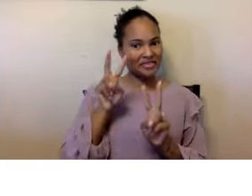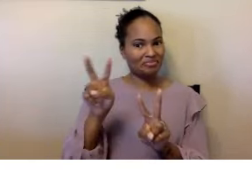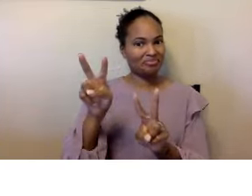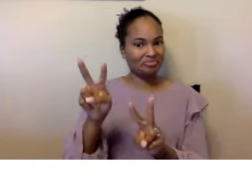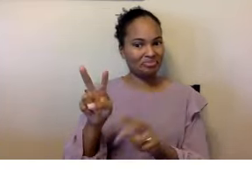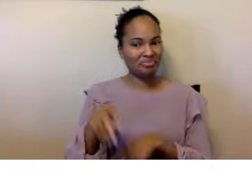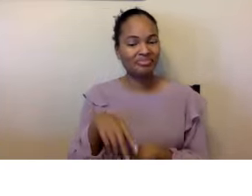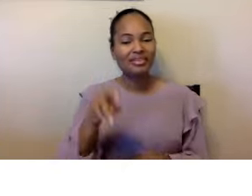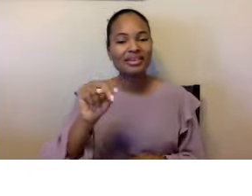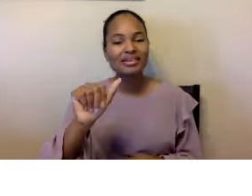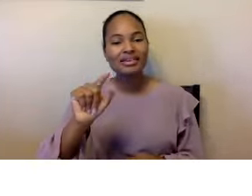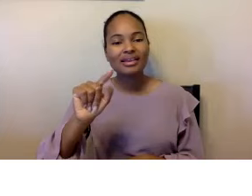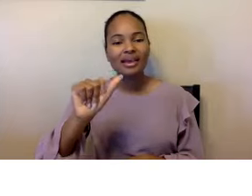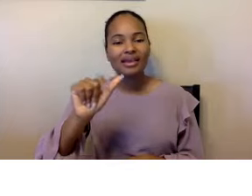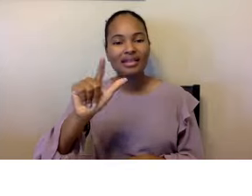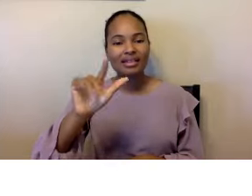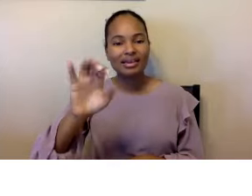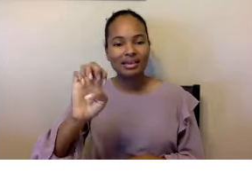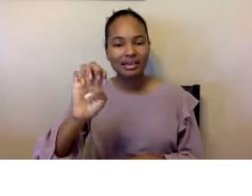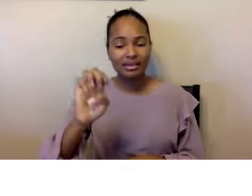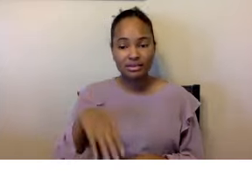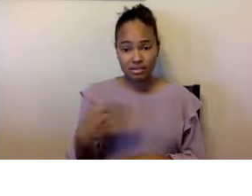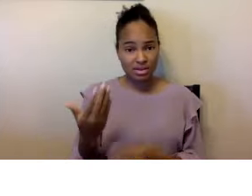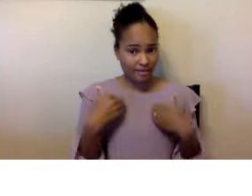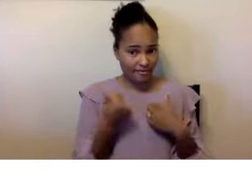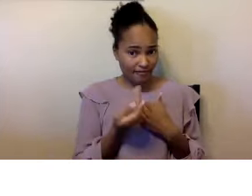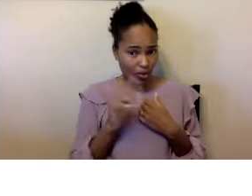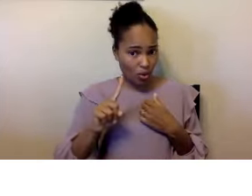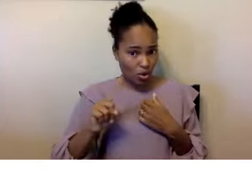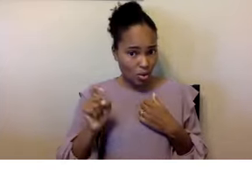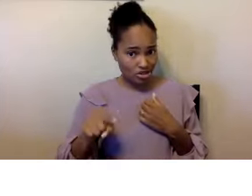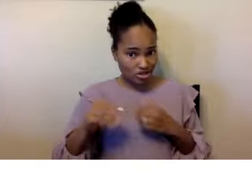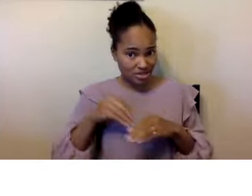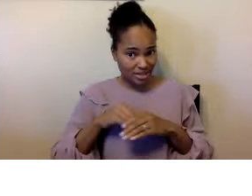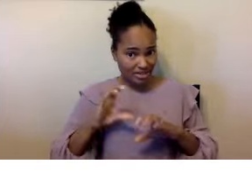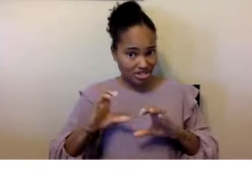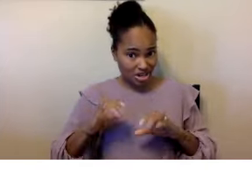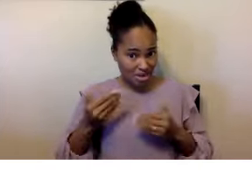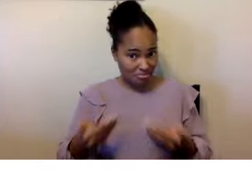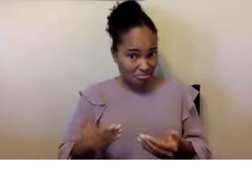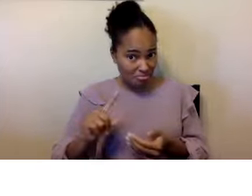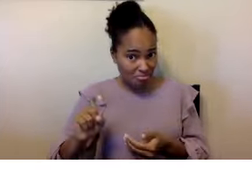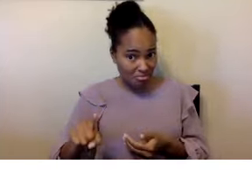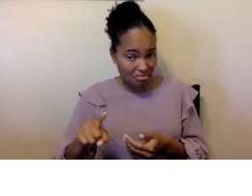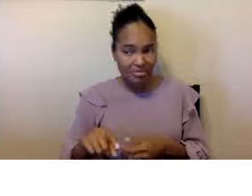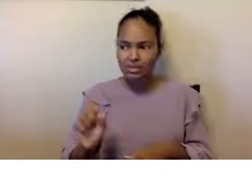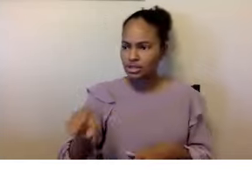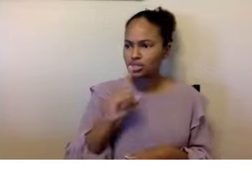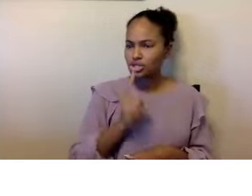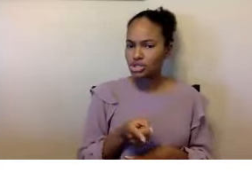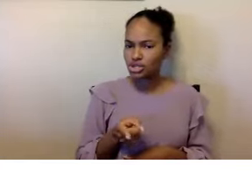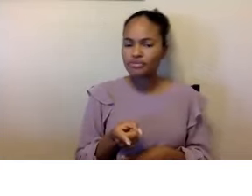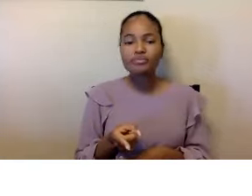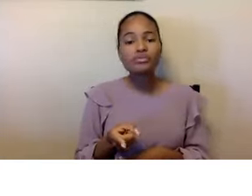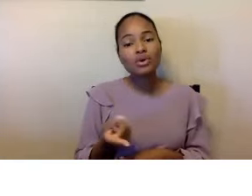George, we have a few questions in the chat if you wanted to address them. Sure. Okay, and just to let you know, we've got about a